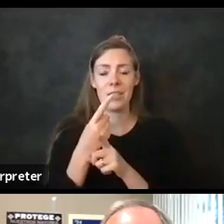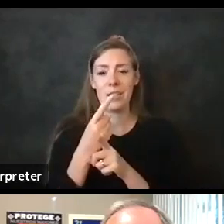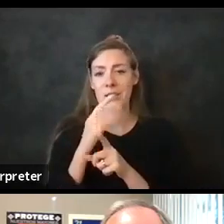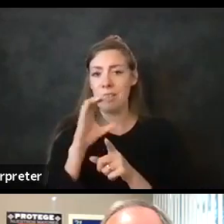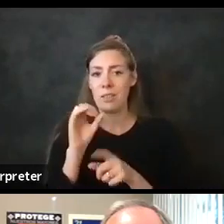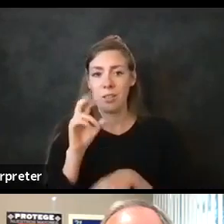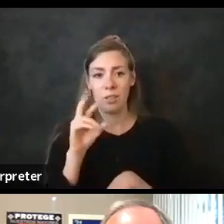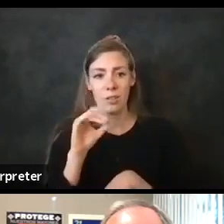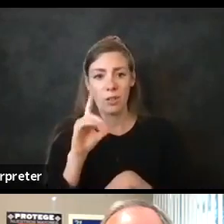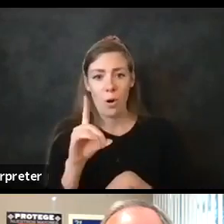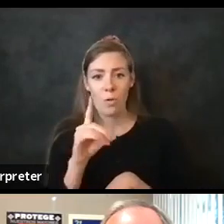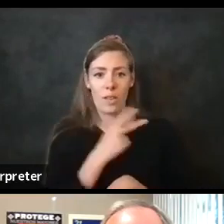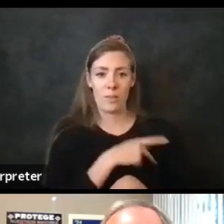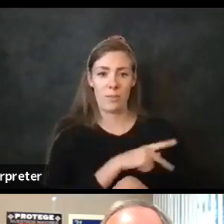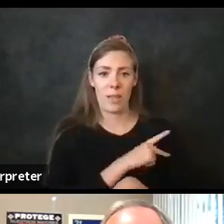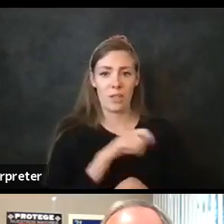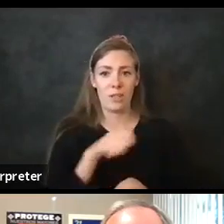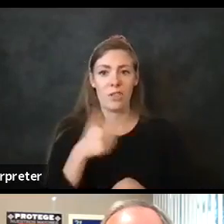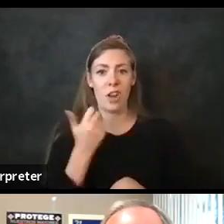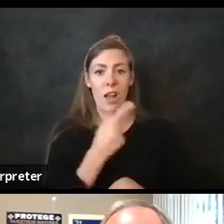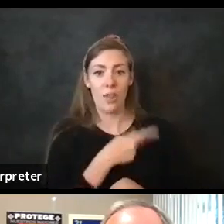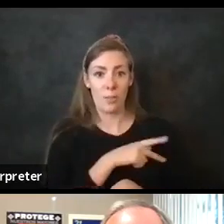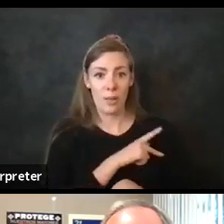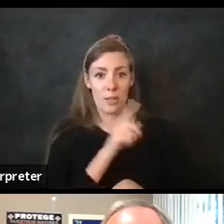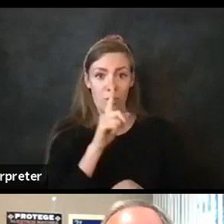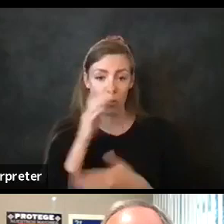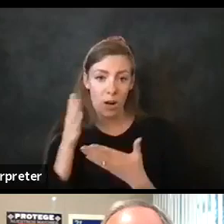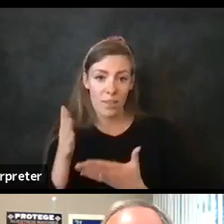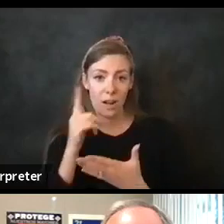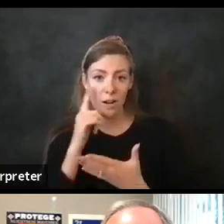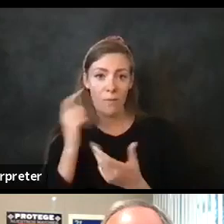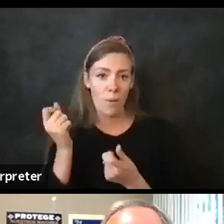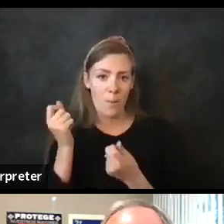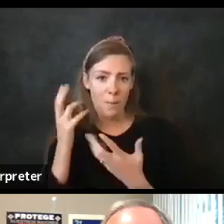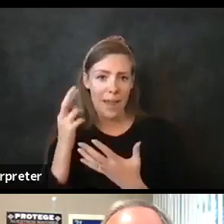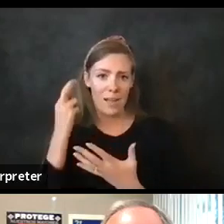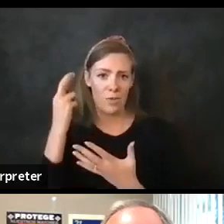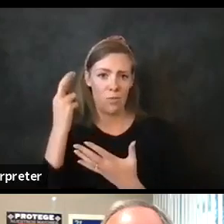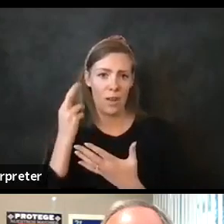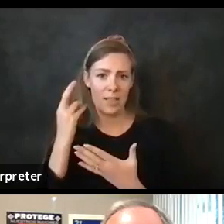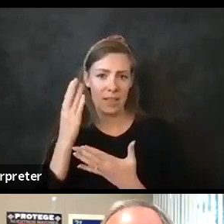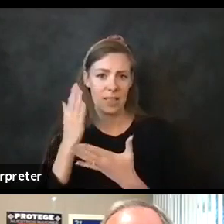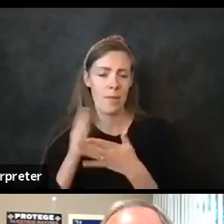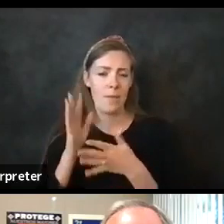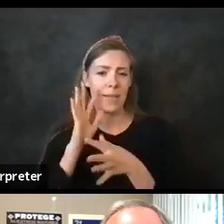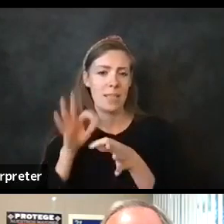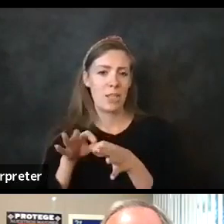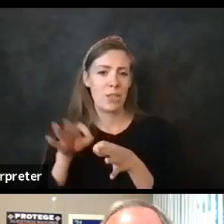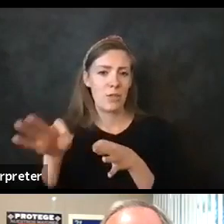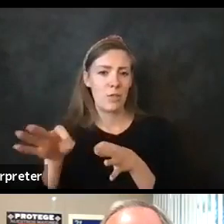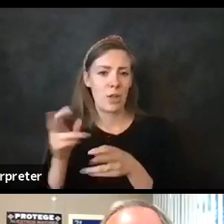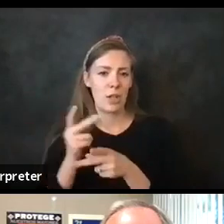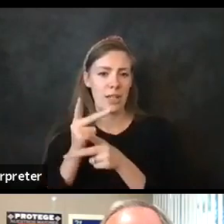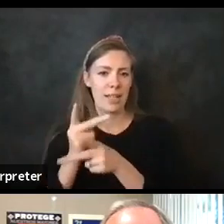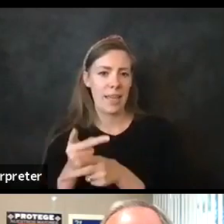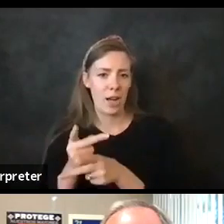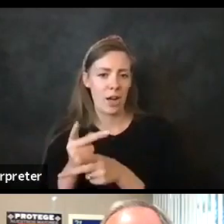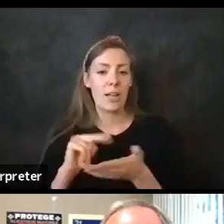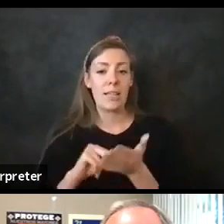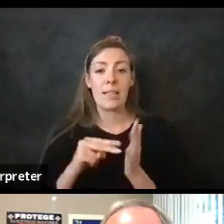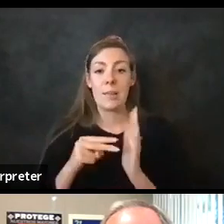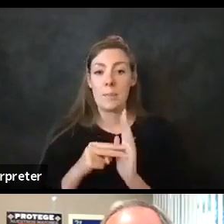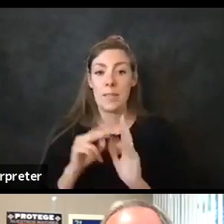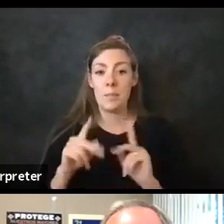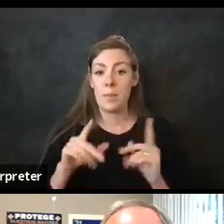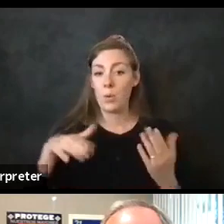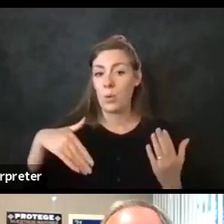other patients who are there for many reasons, and some of it is deferred care. In other words, people who didn't